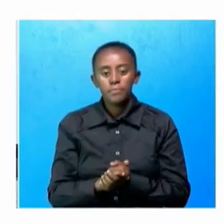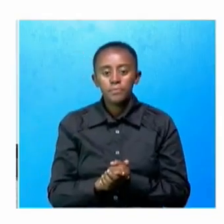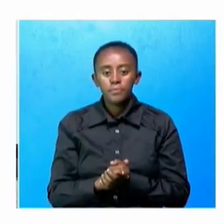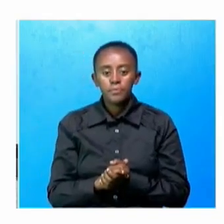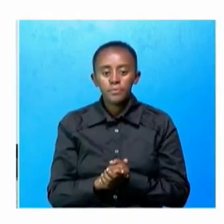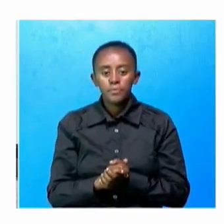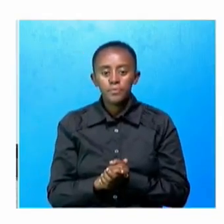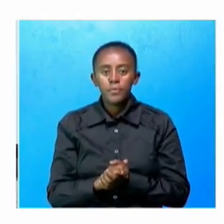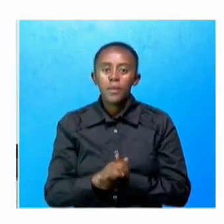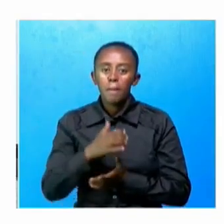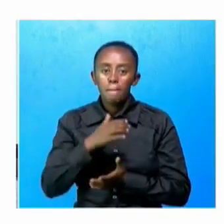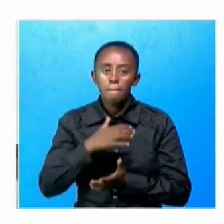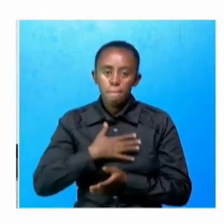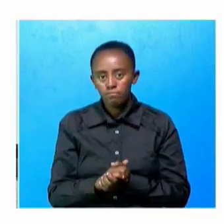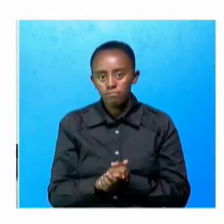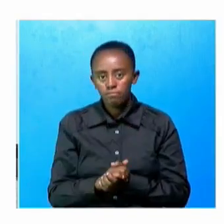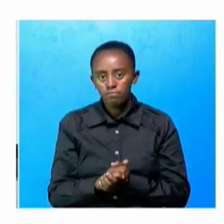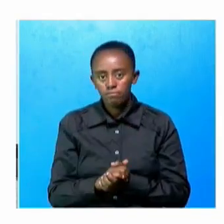my mother,